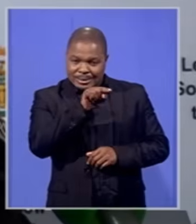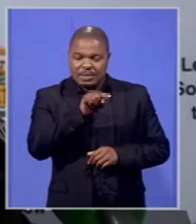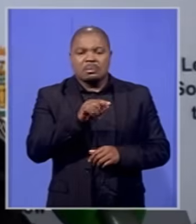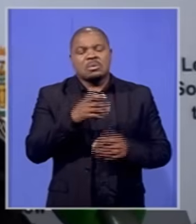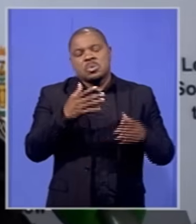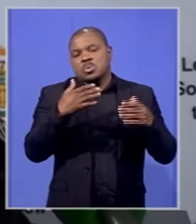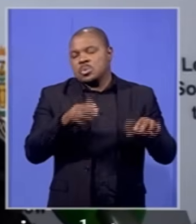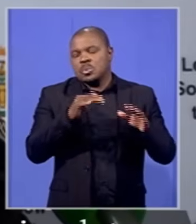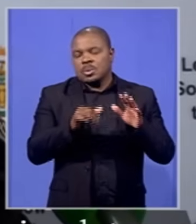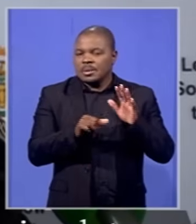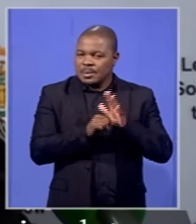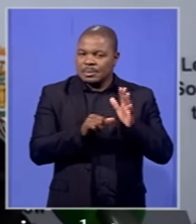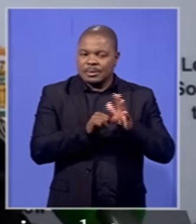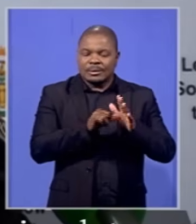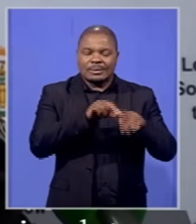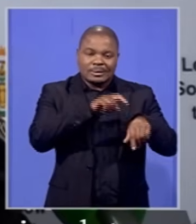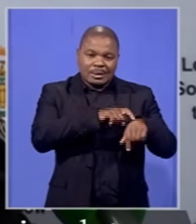our regional